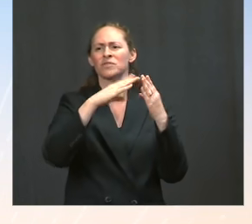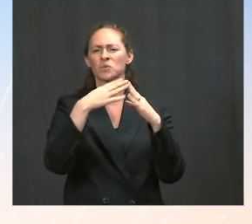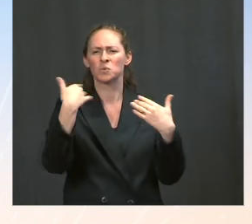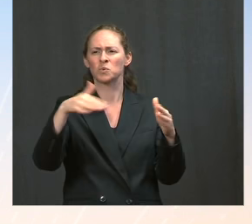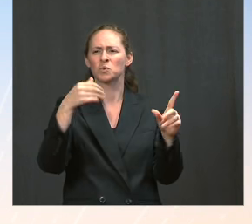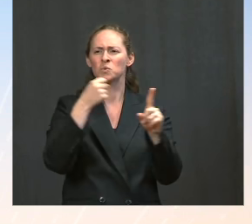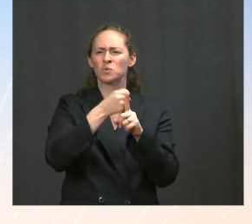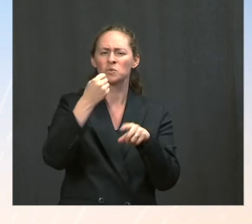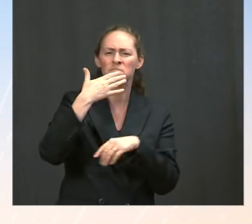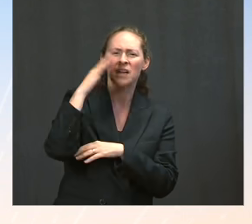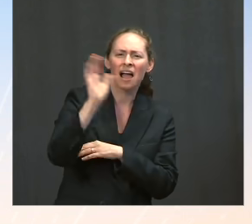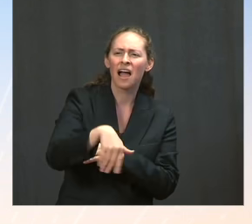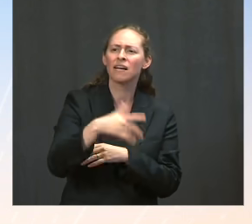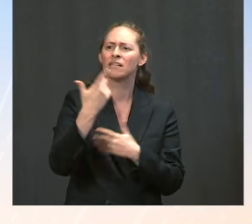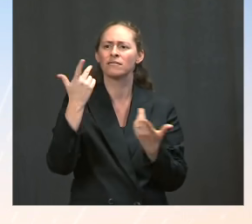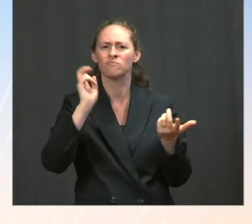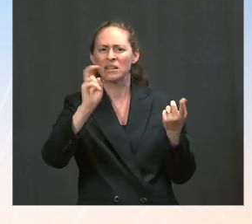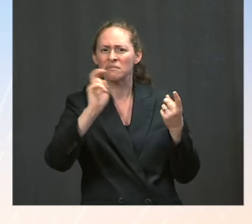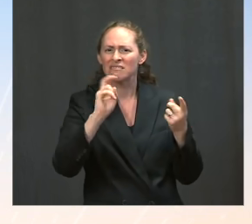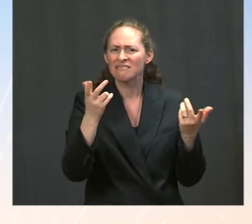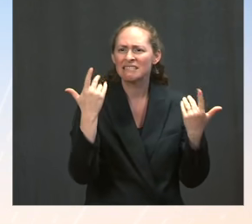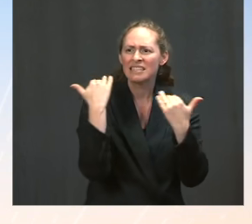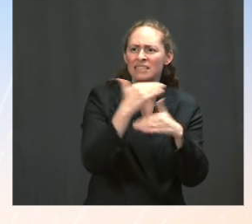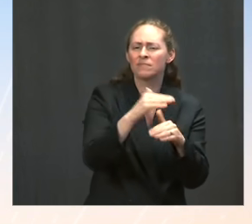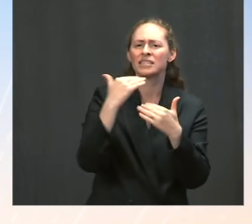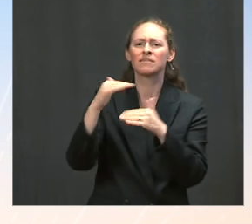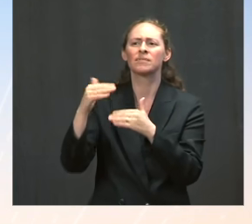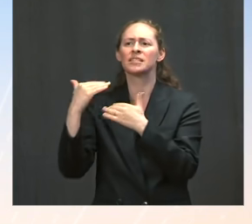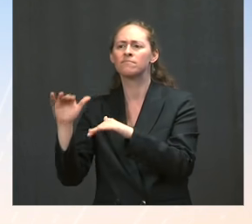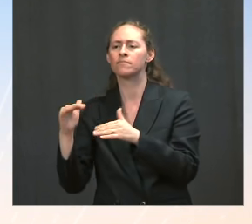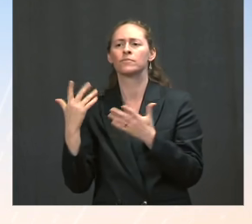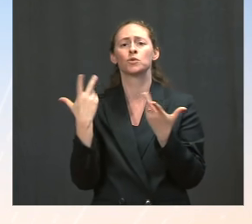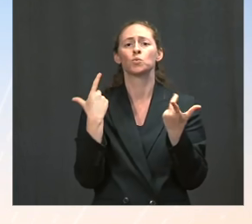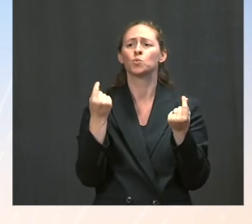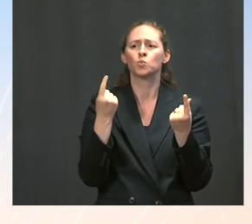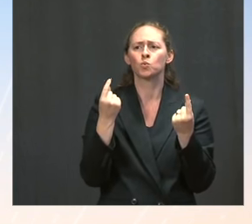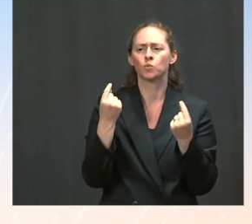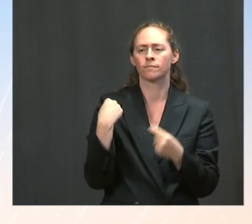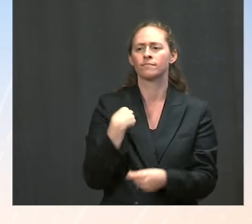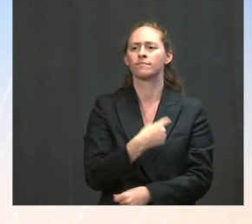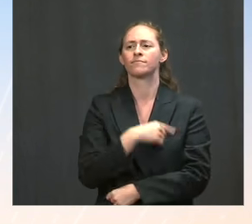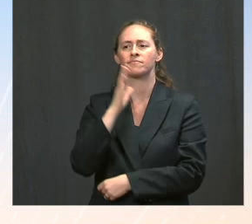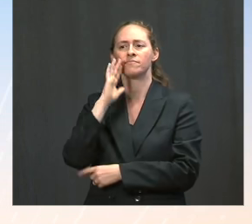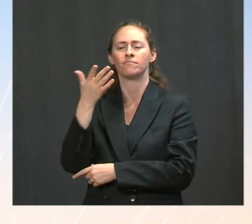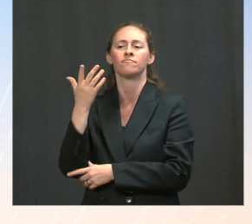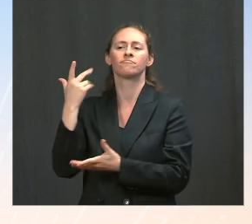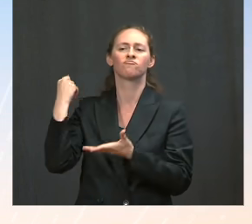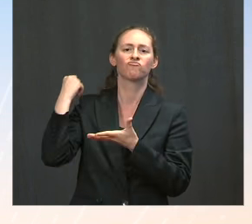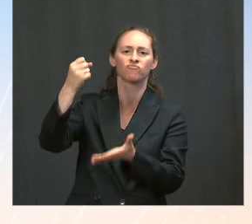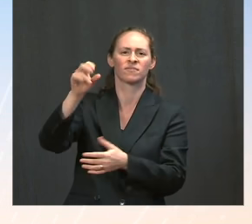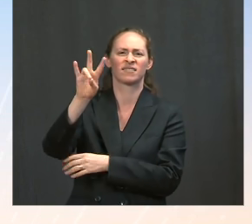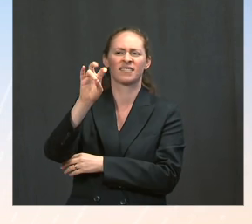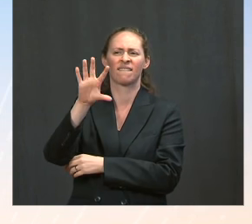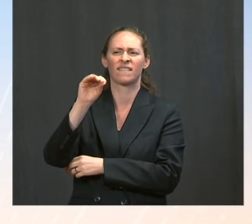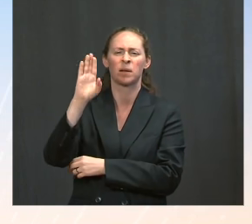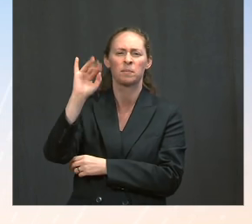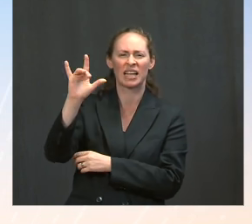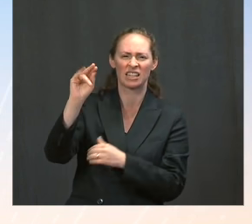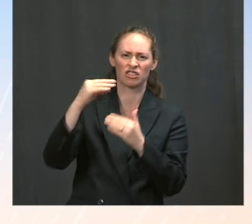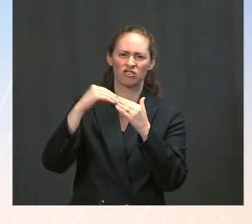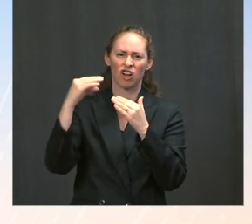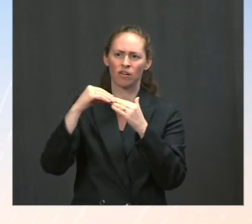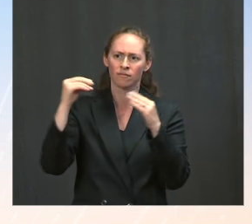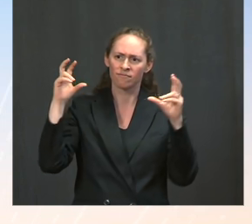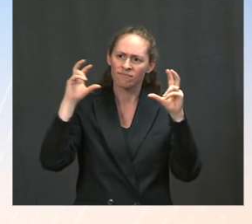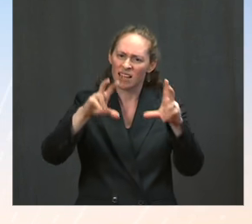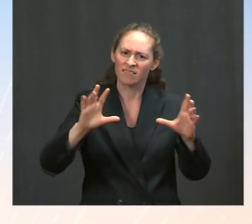$750 million to accelerate the recovery of travel, tourism, and outdoor recreation. Through